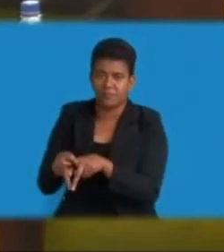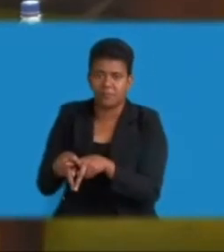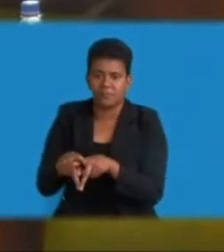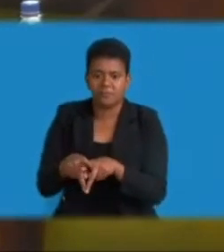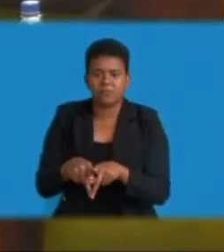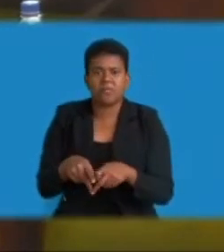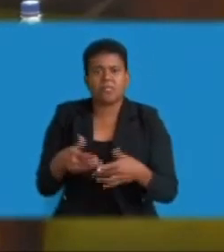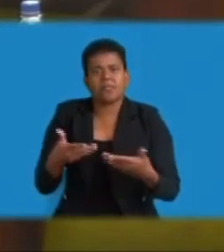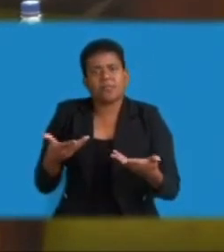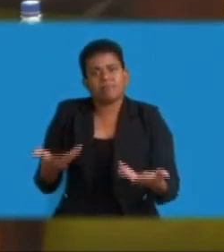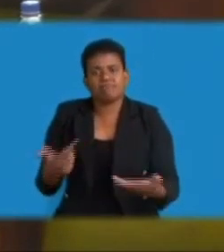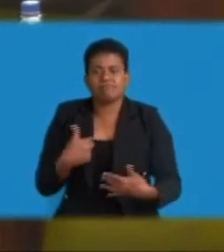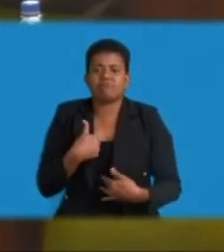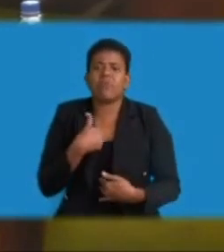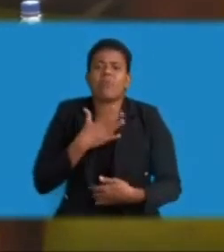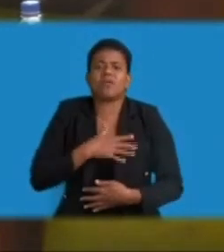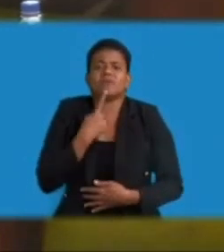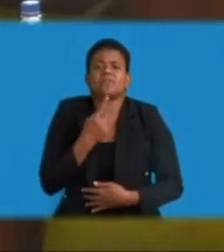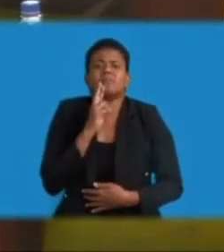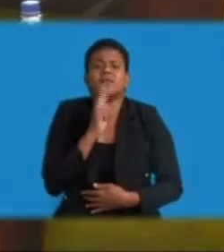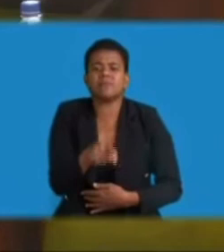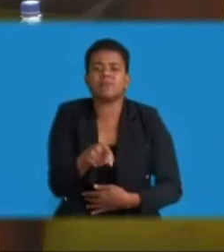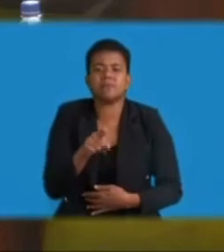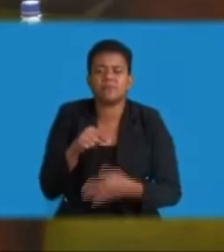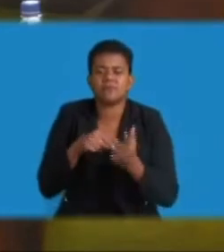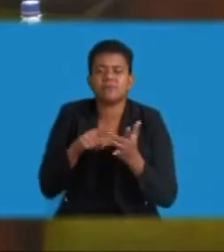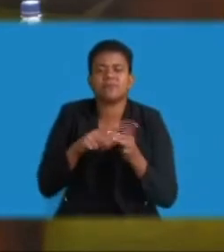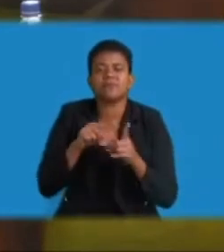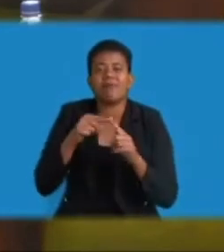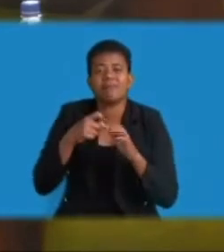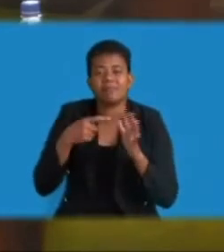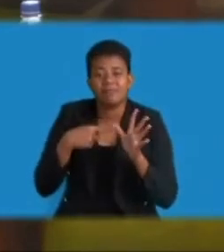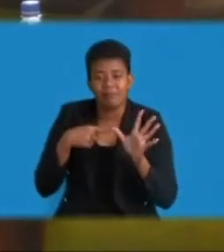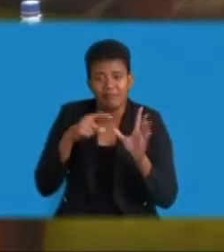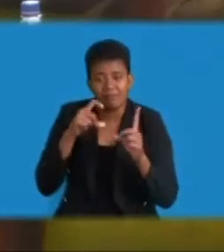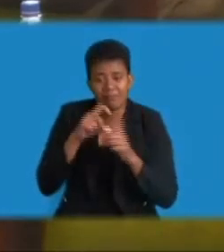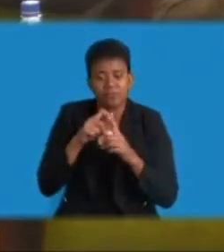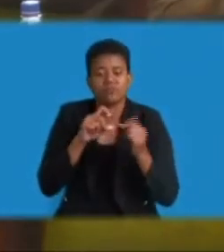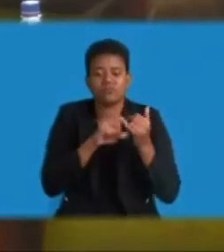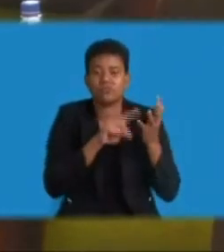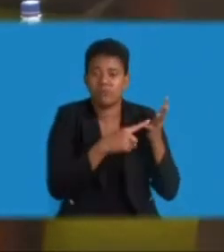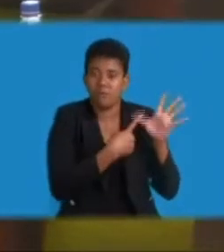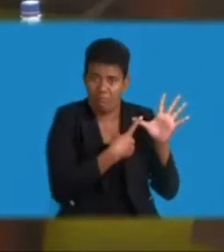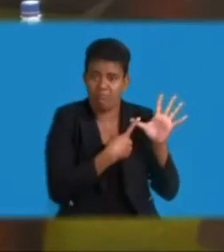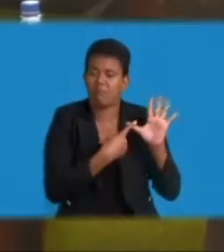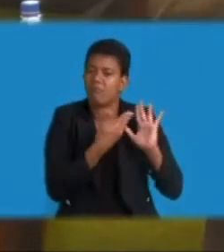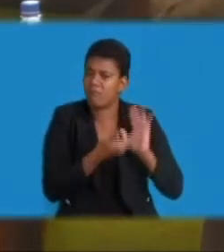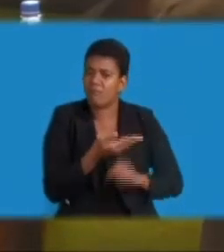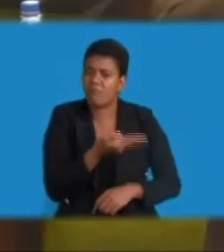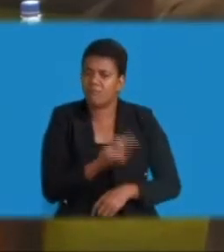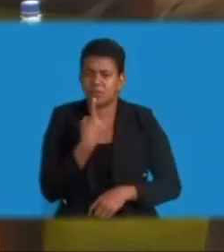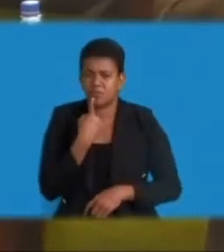Honourable Tikodondua, the decision from that side is only limited to the two in front here. That's where your problem, that's your